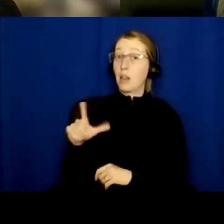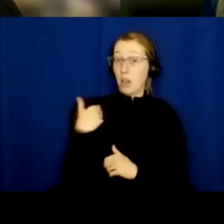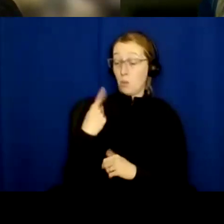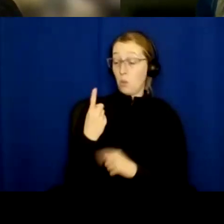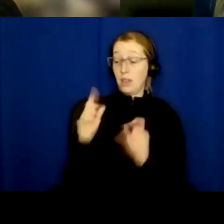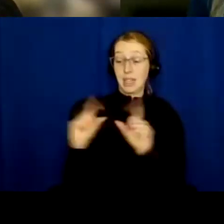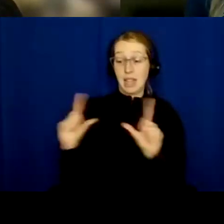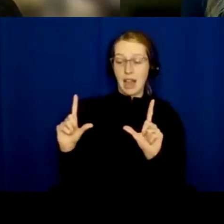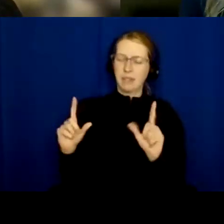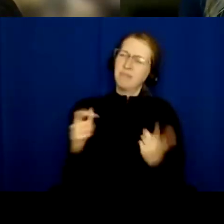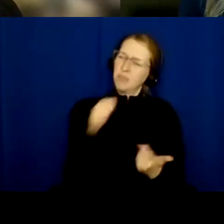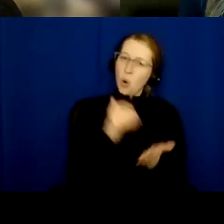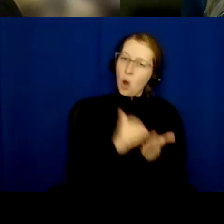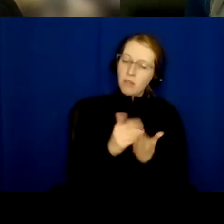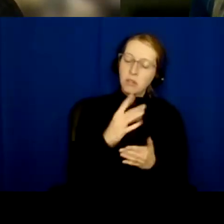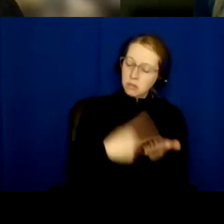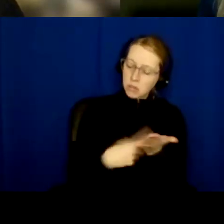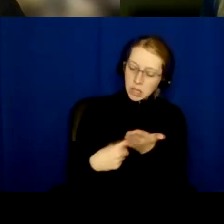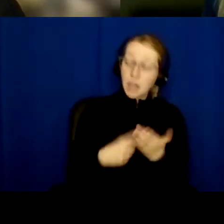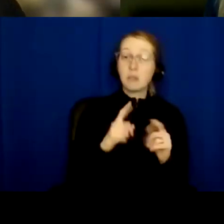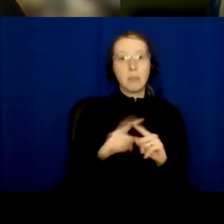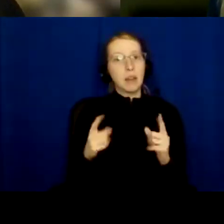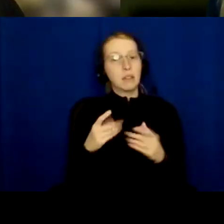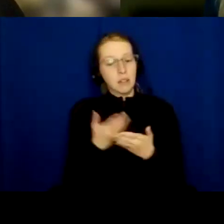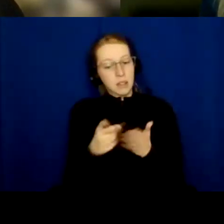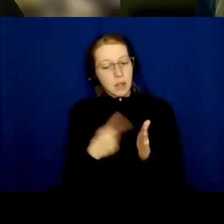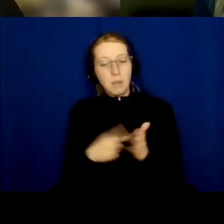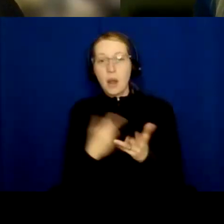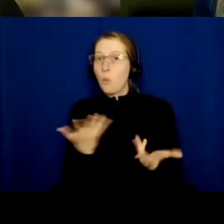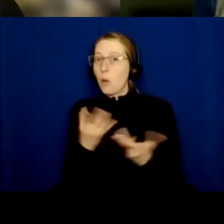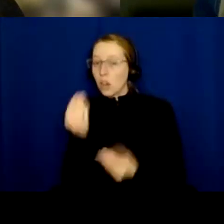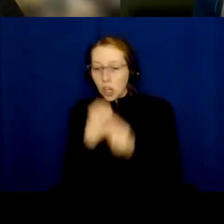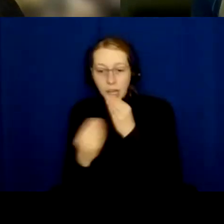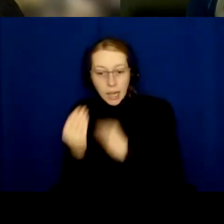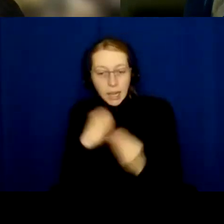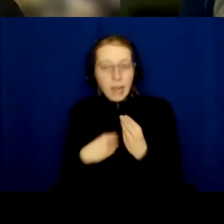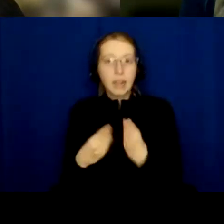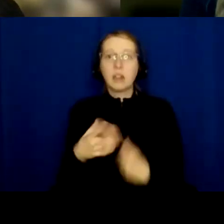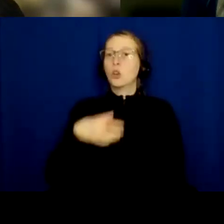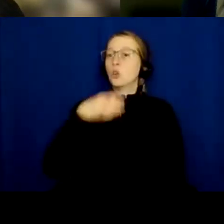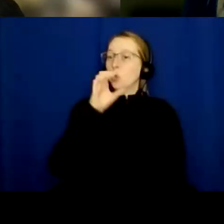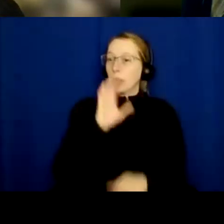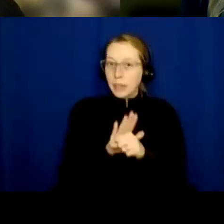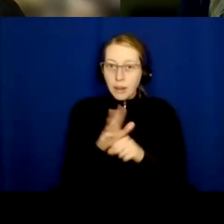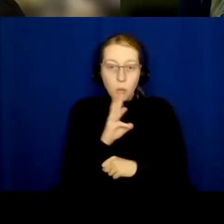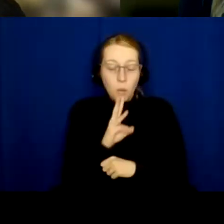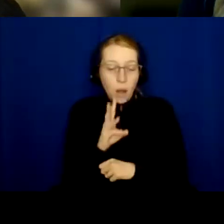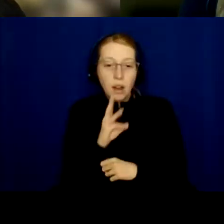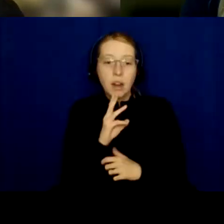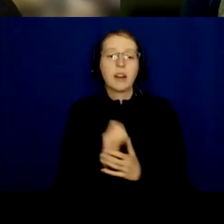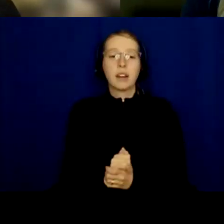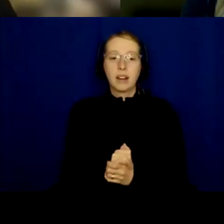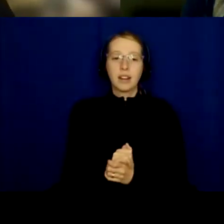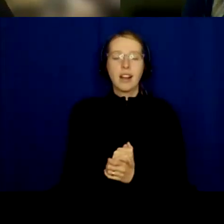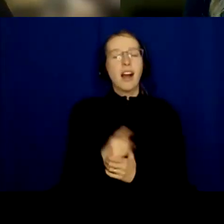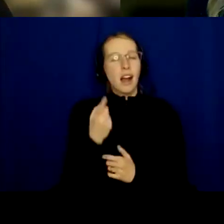dietary things and like staying hydrated. And I don't know if you want to, I saw that slide, but you didn't really